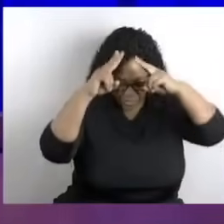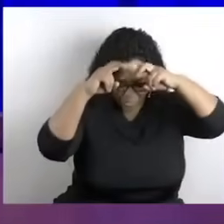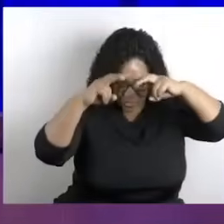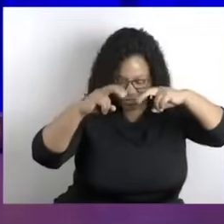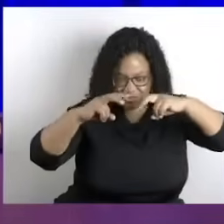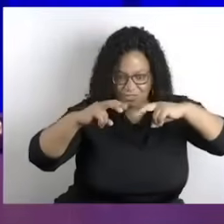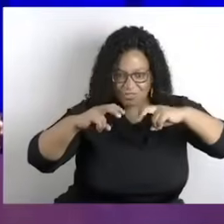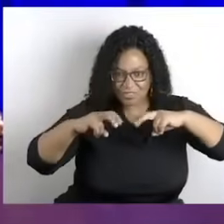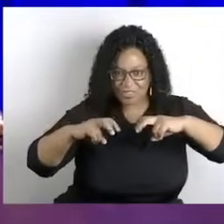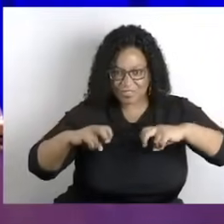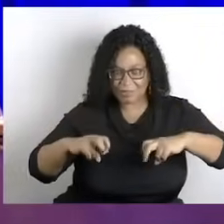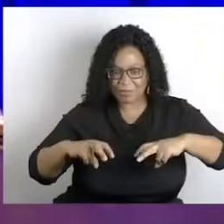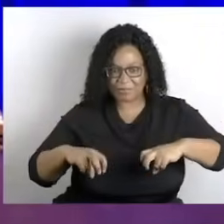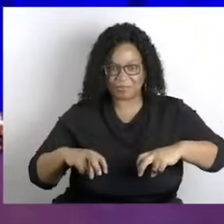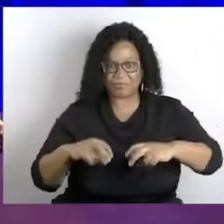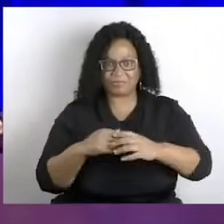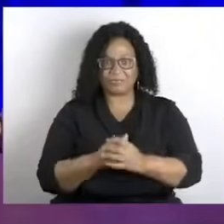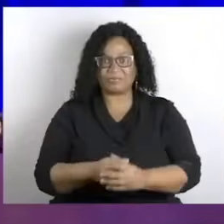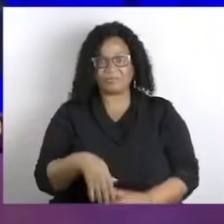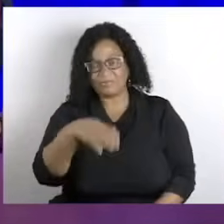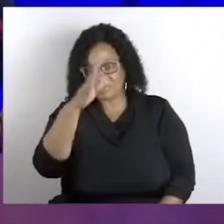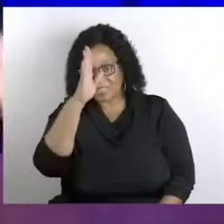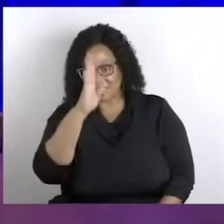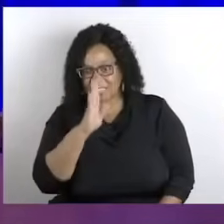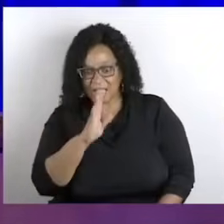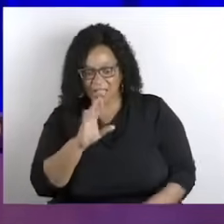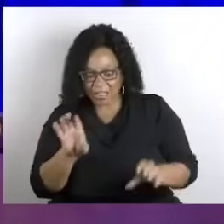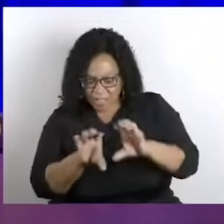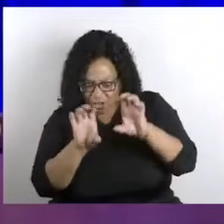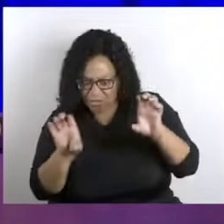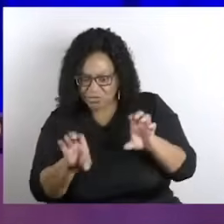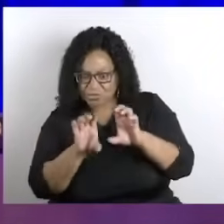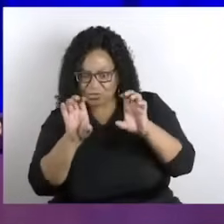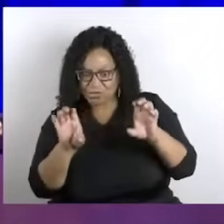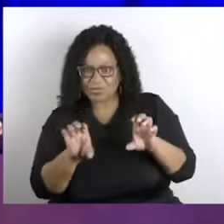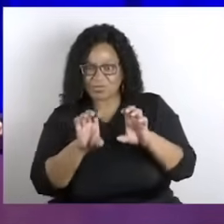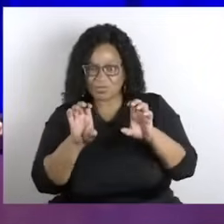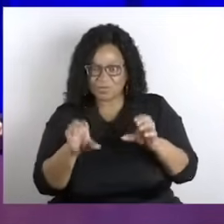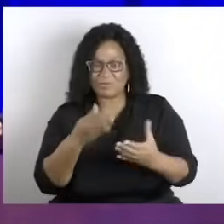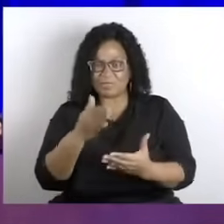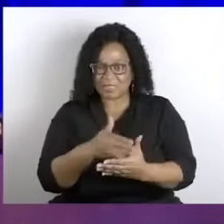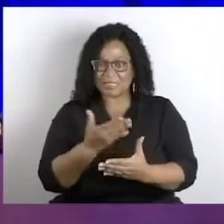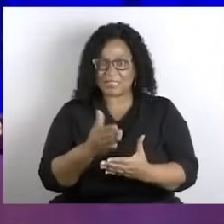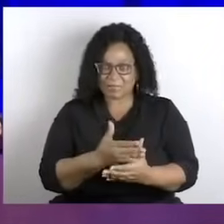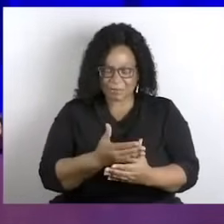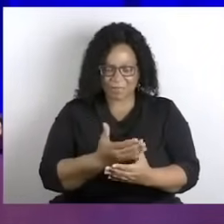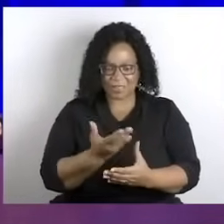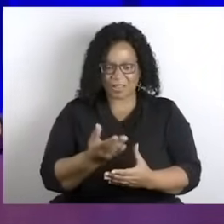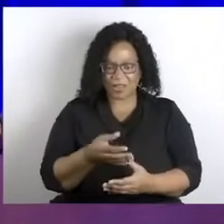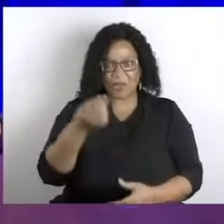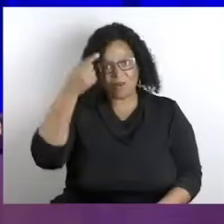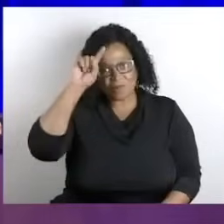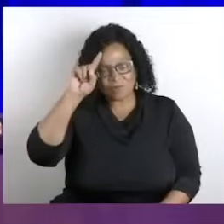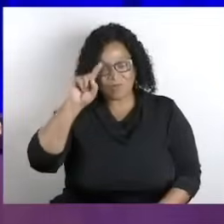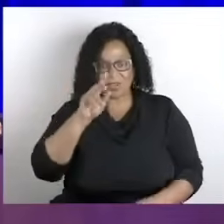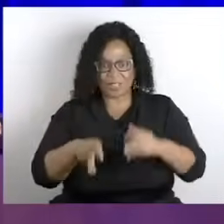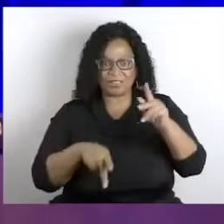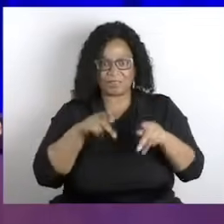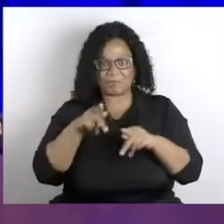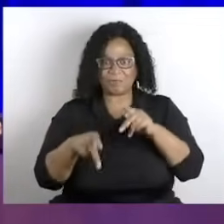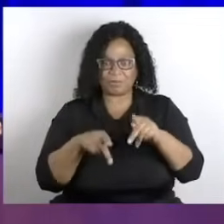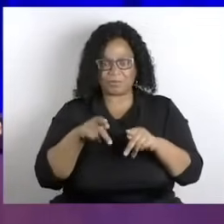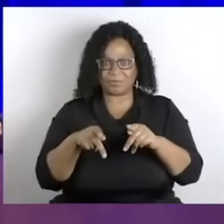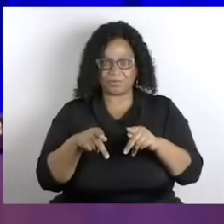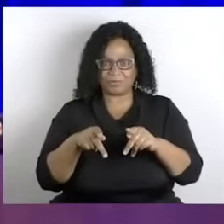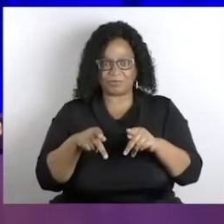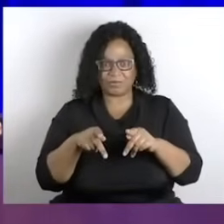because it seems to me that God is up to something in the life of God's people that we ought to take a listen to. We ought to just take a gander at.